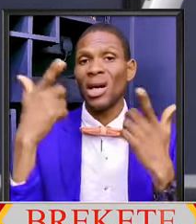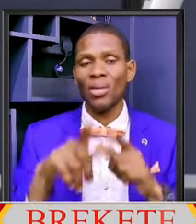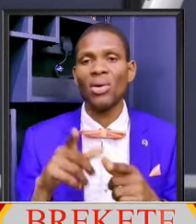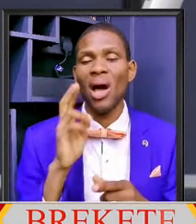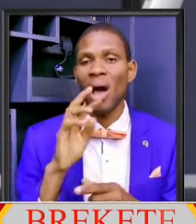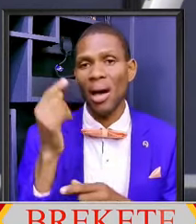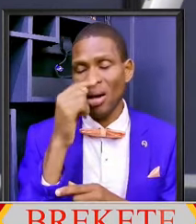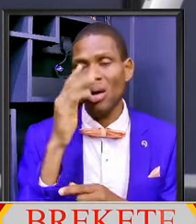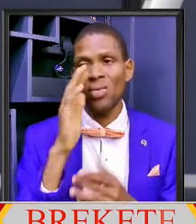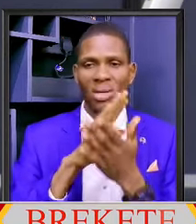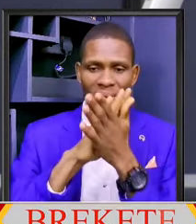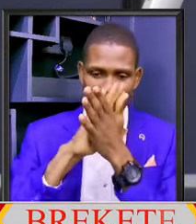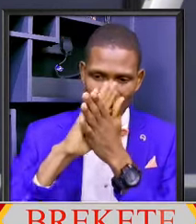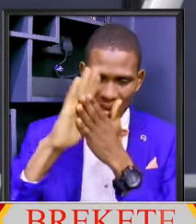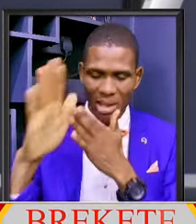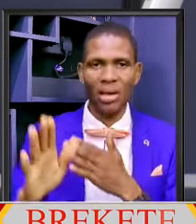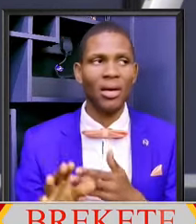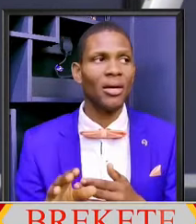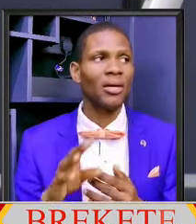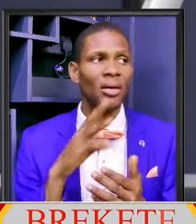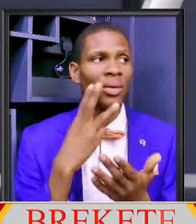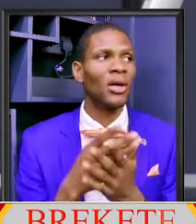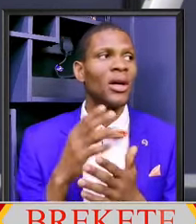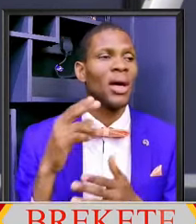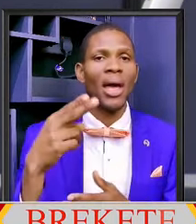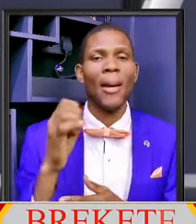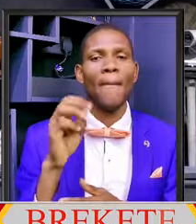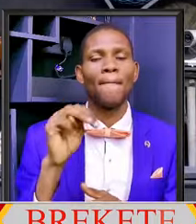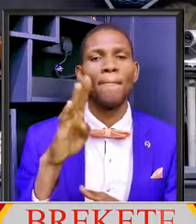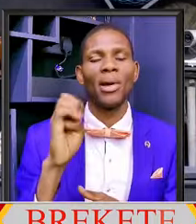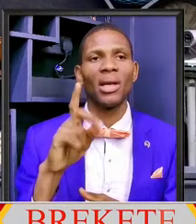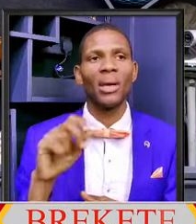clear. Where? When a hembe lembe.